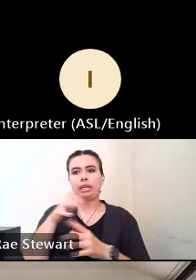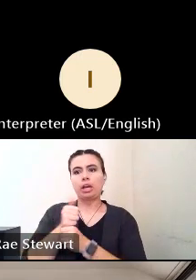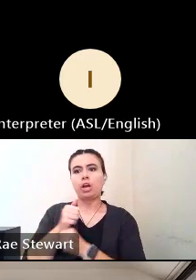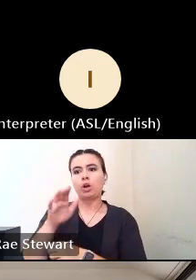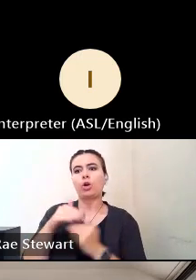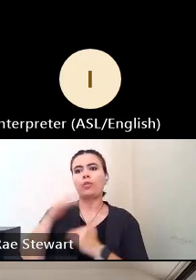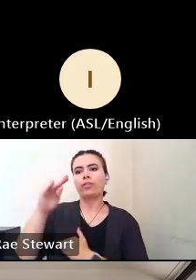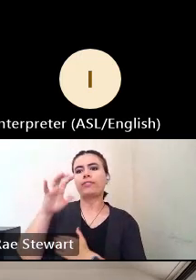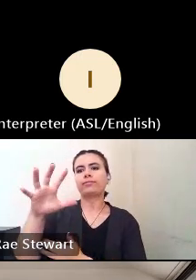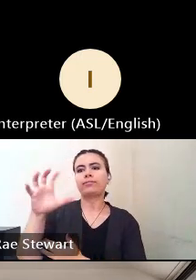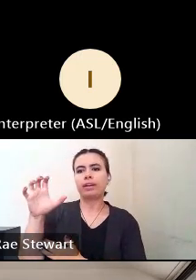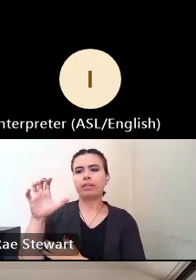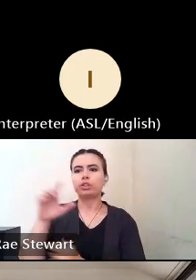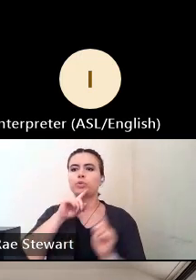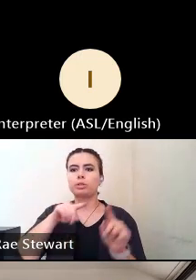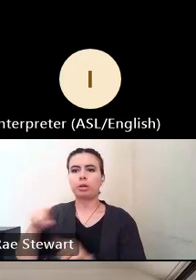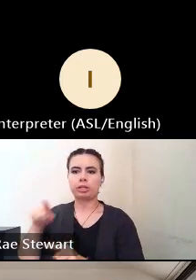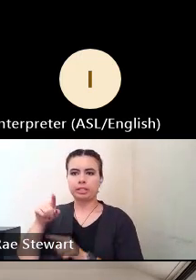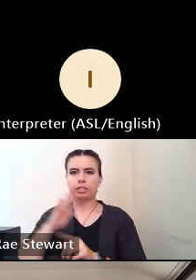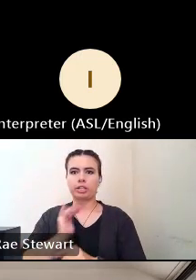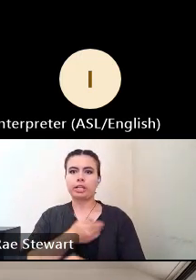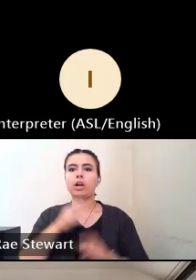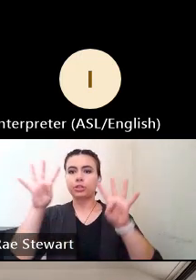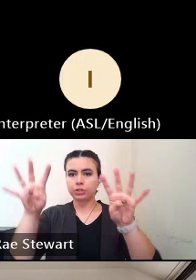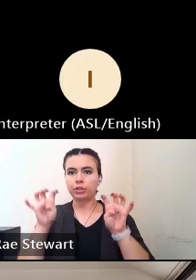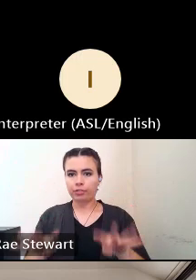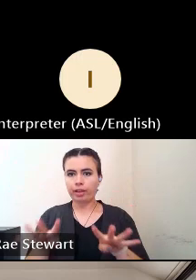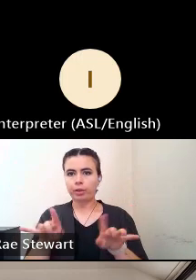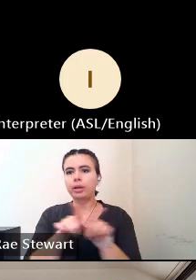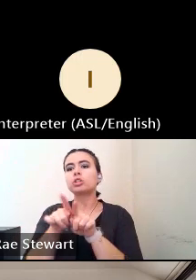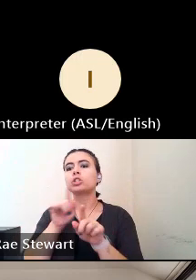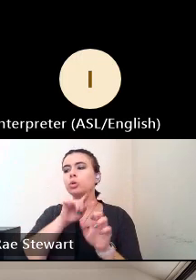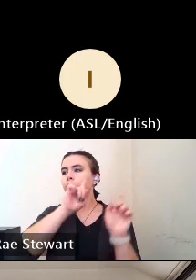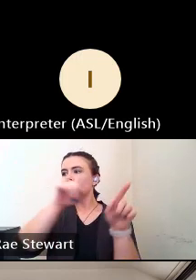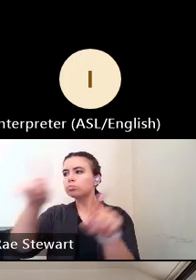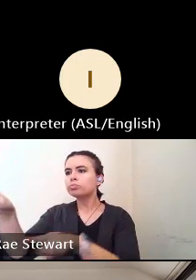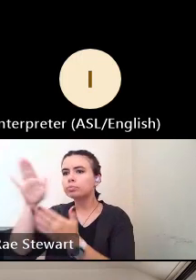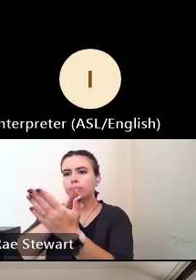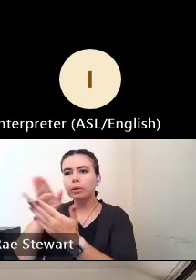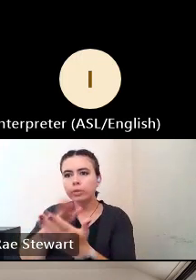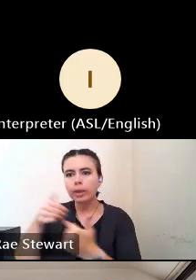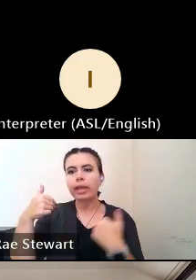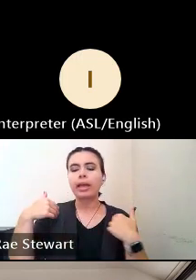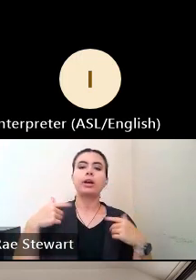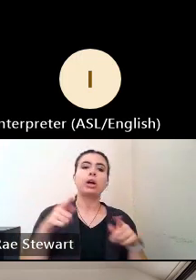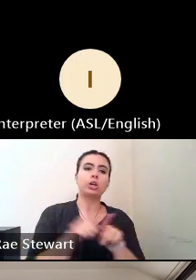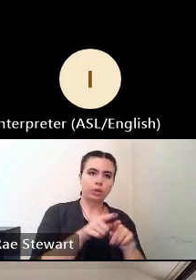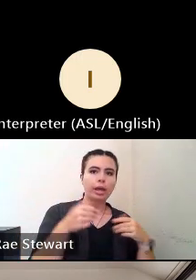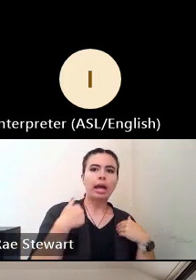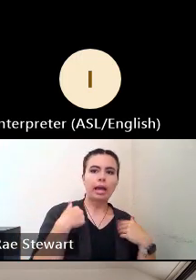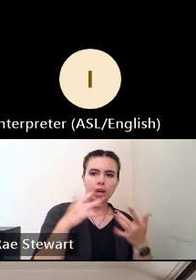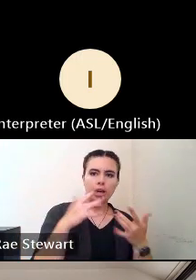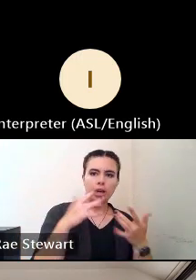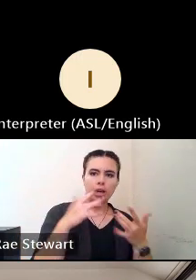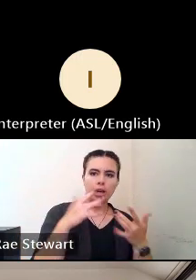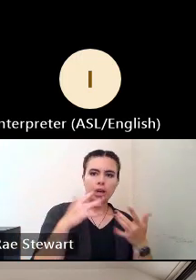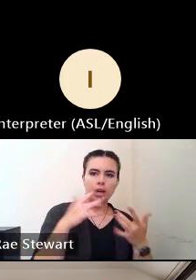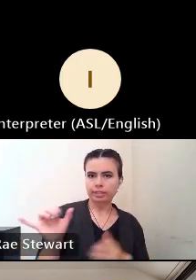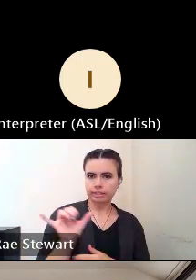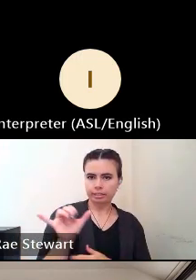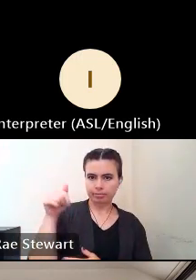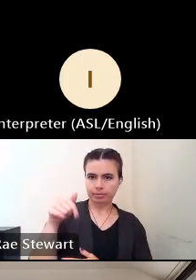held in-person town hall events. We had virtual conversations just like this one. And through all that